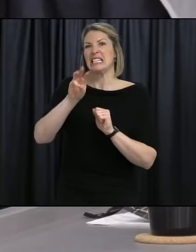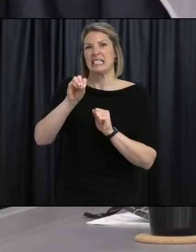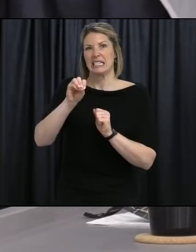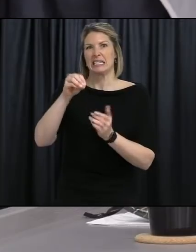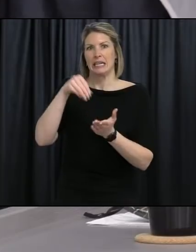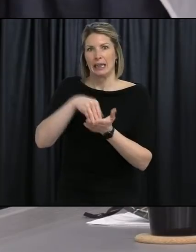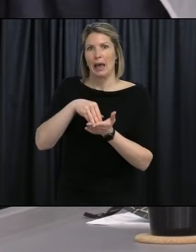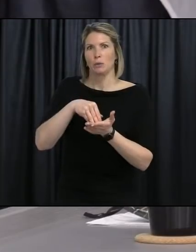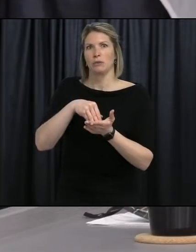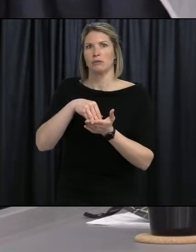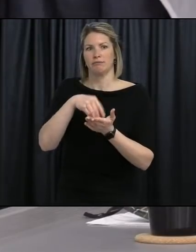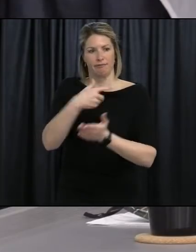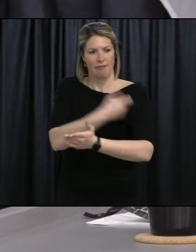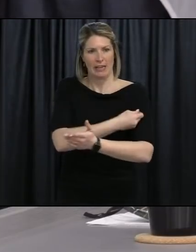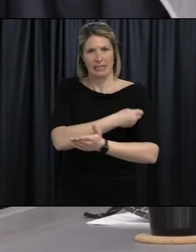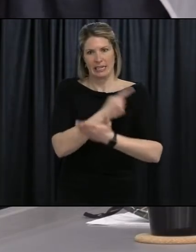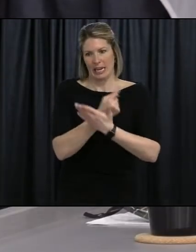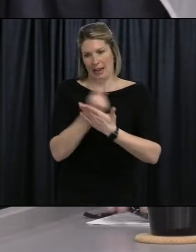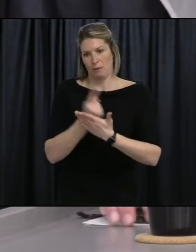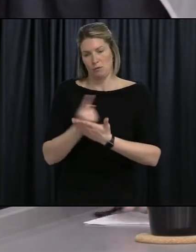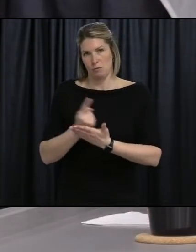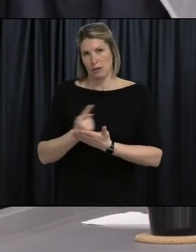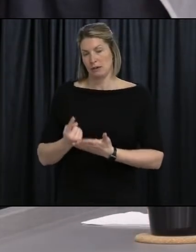the circumstances have changed.